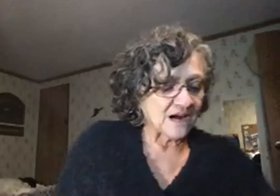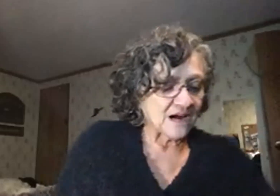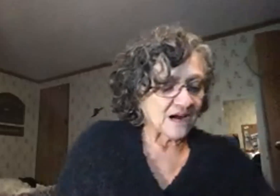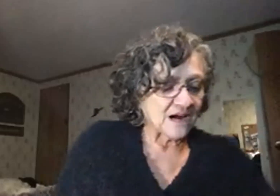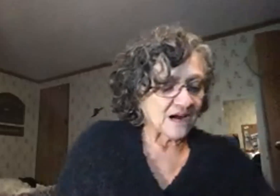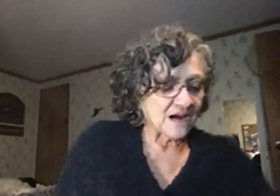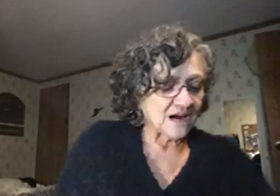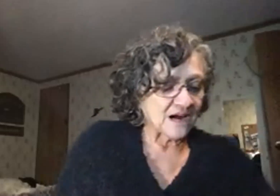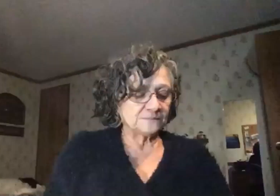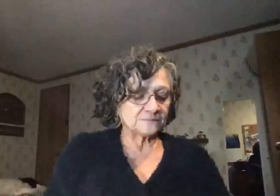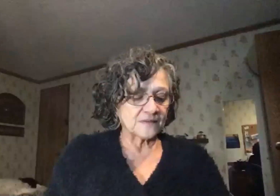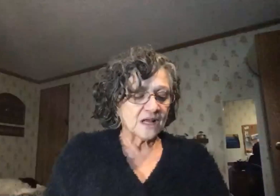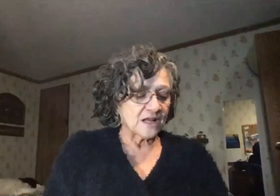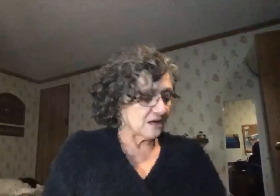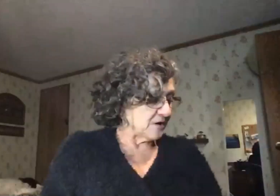I